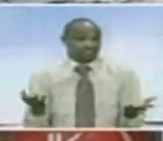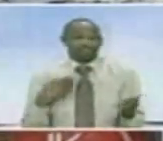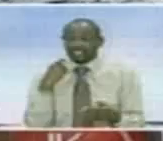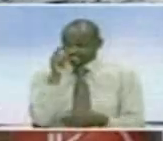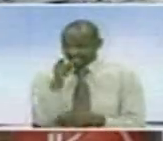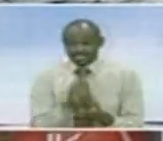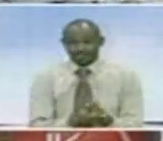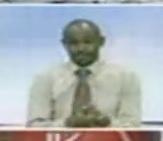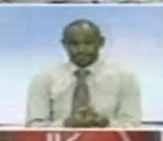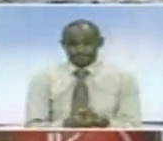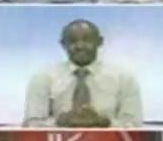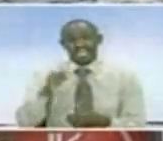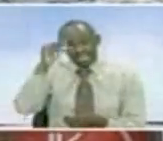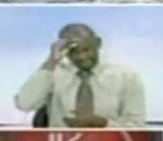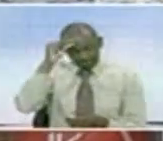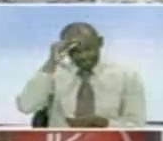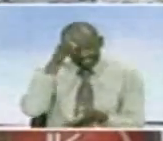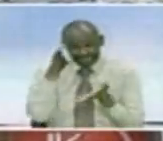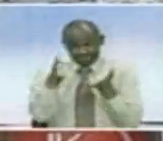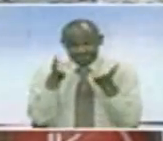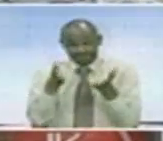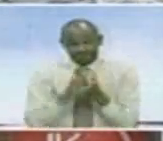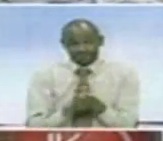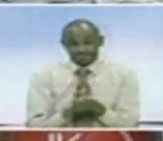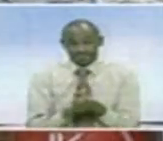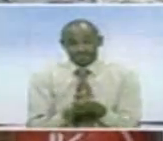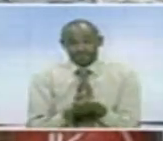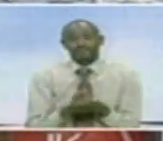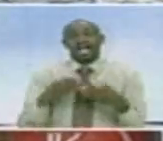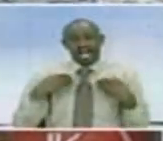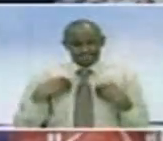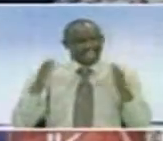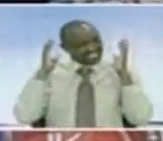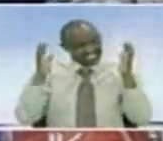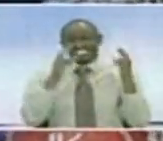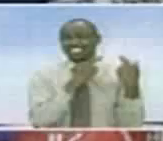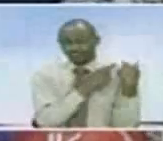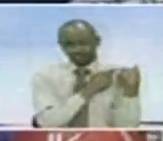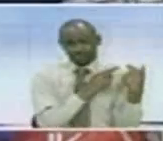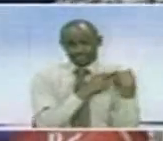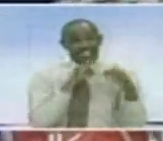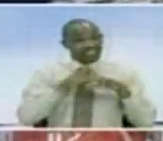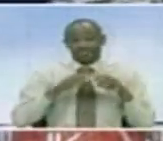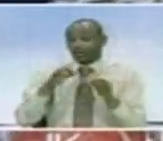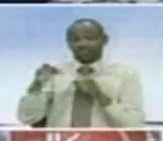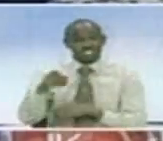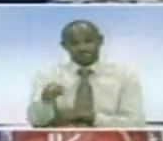this, that the government of the day have a greater responsibility than the